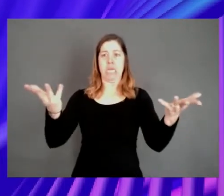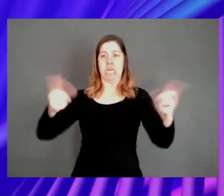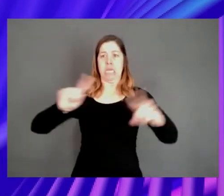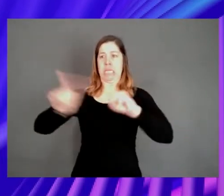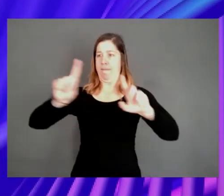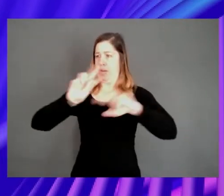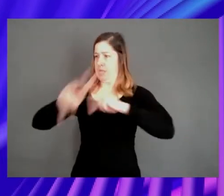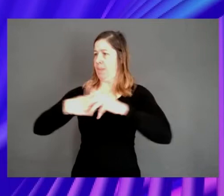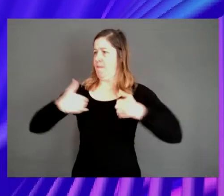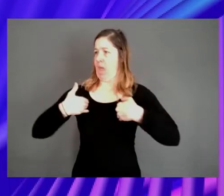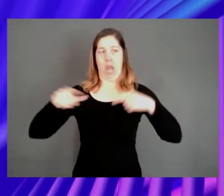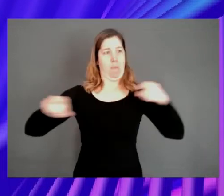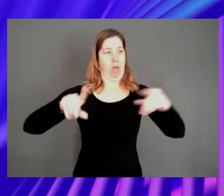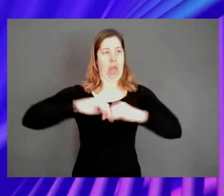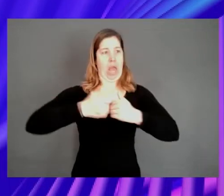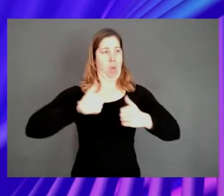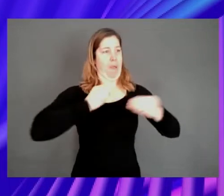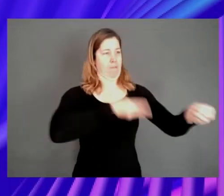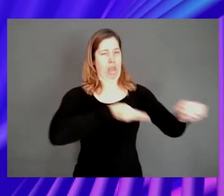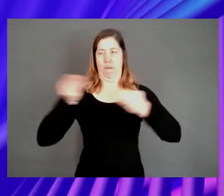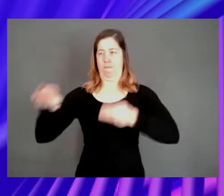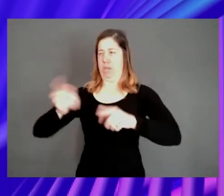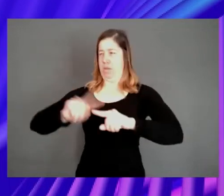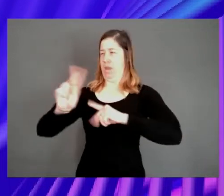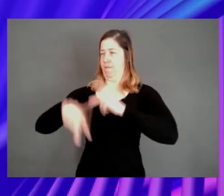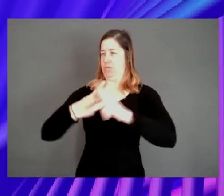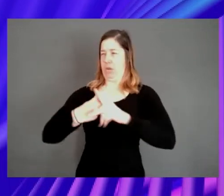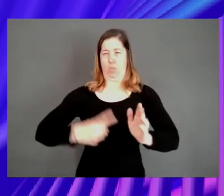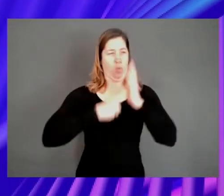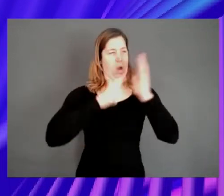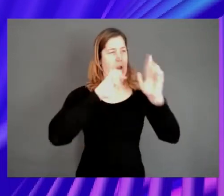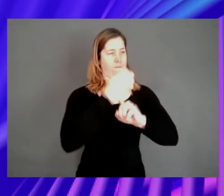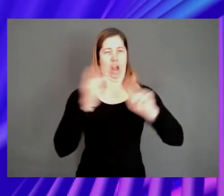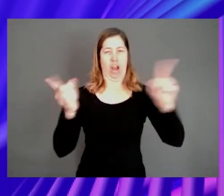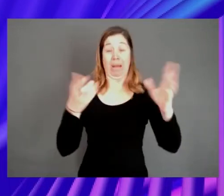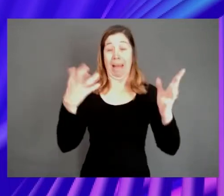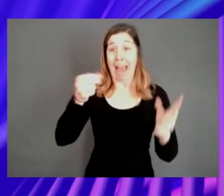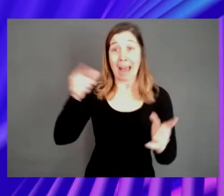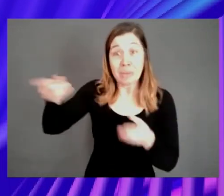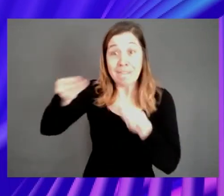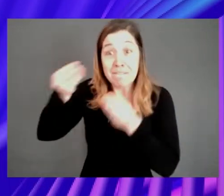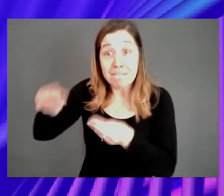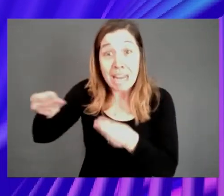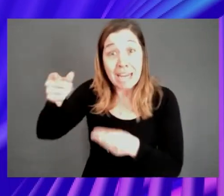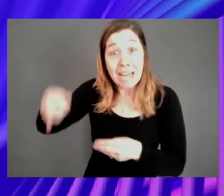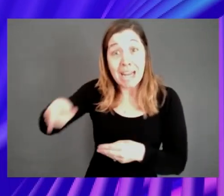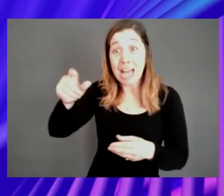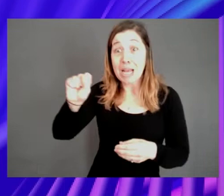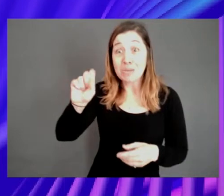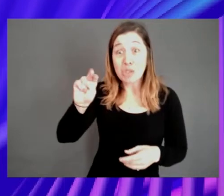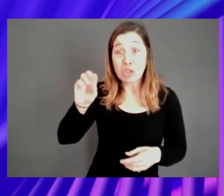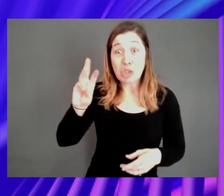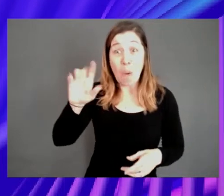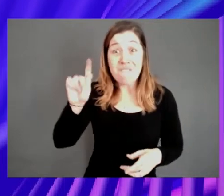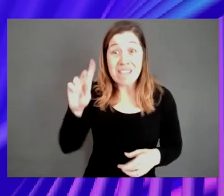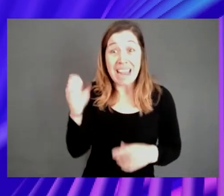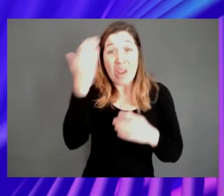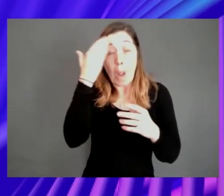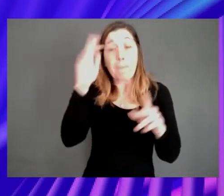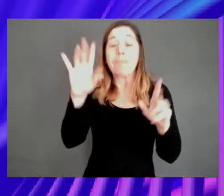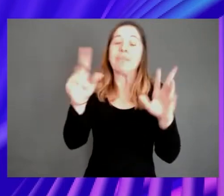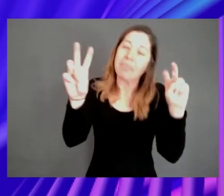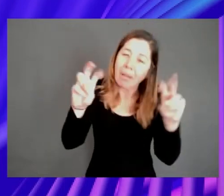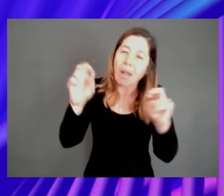effect. Exactly. Yes. You know? And there's care and feeding associated with snowflakes, where things that are, you know, reusable or